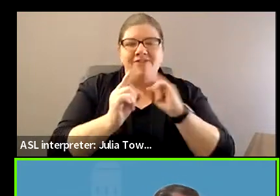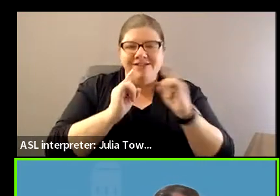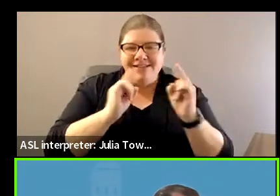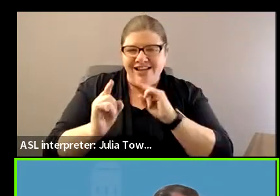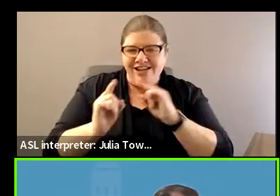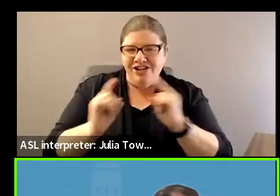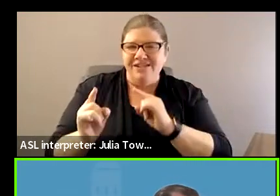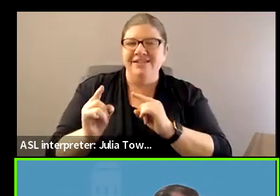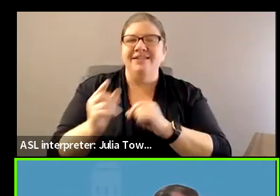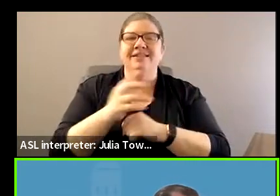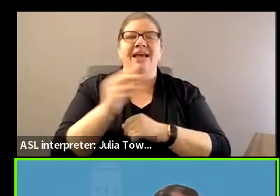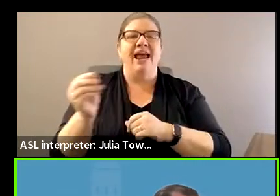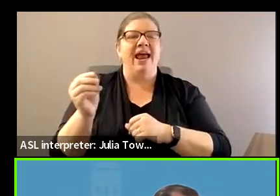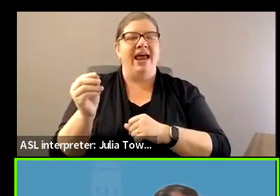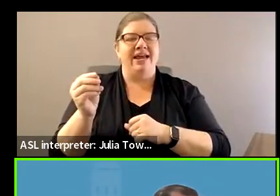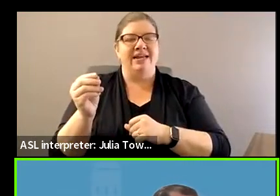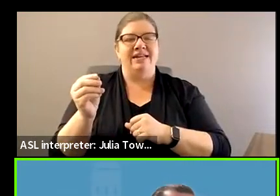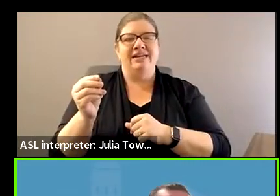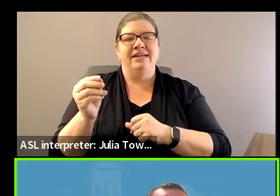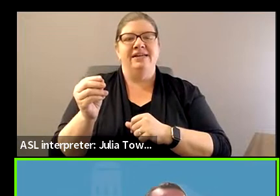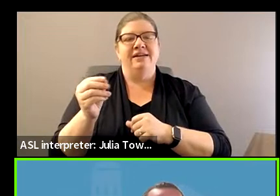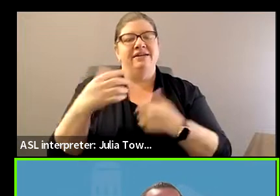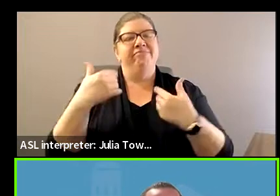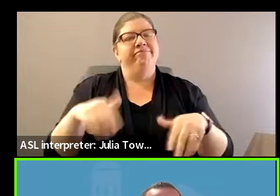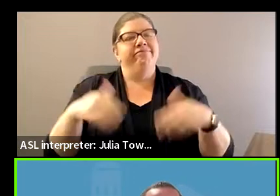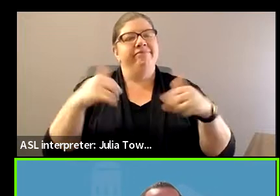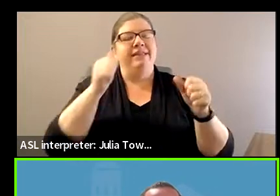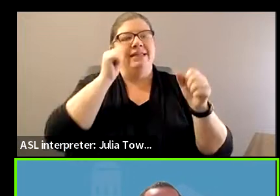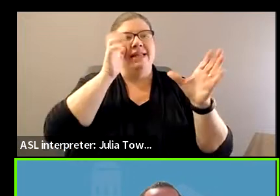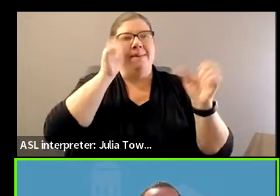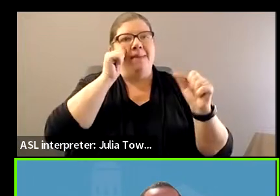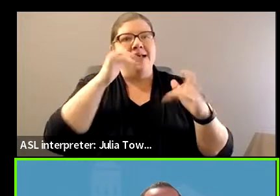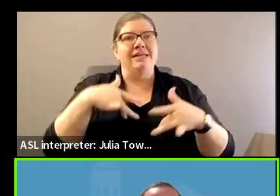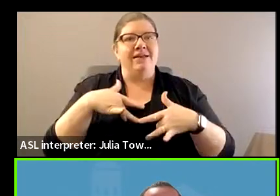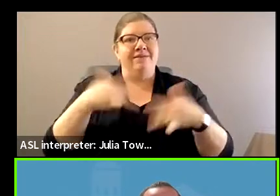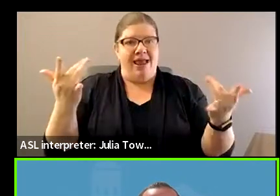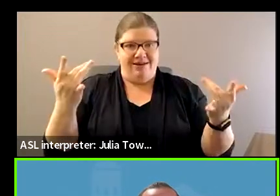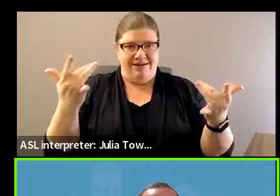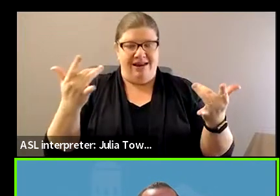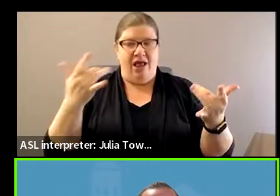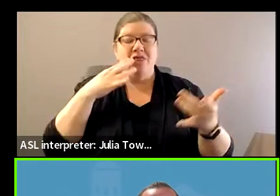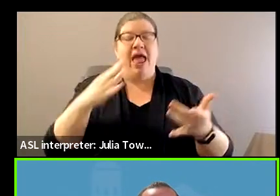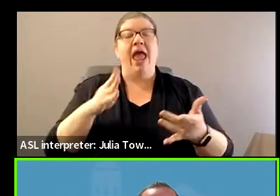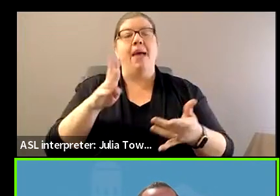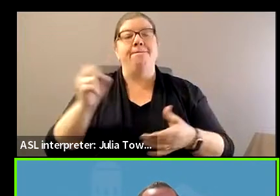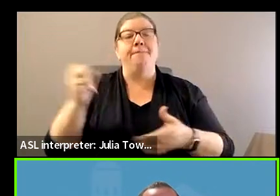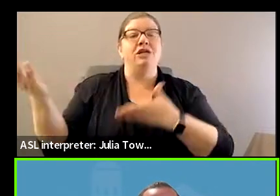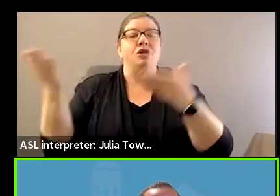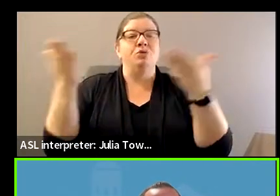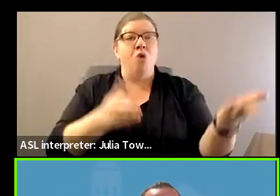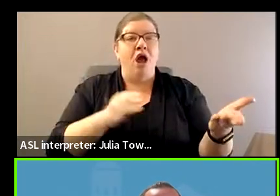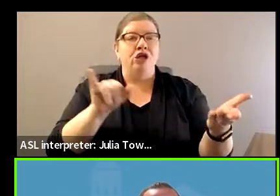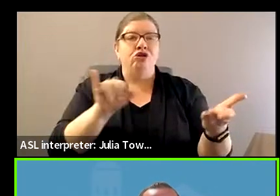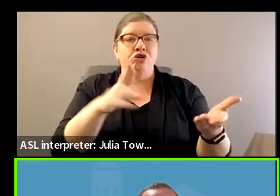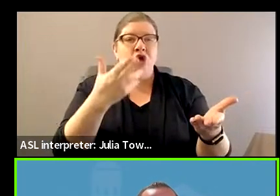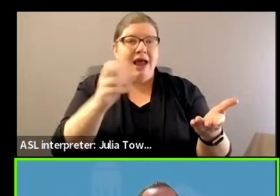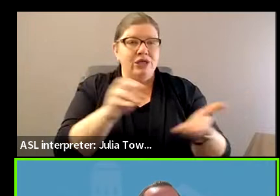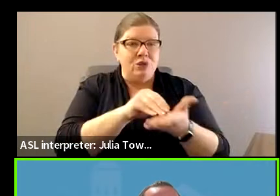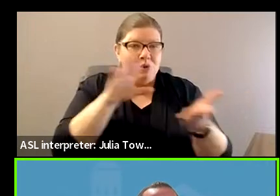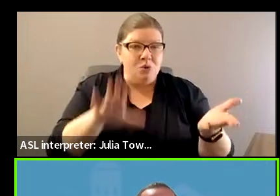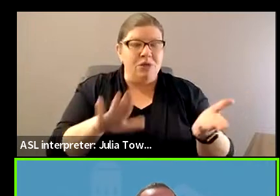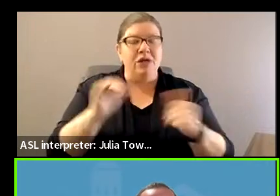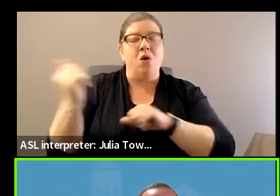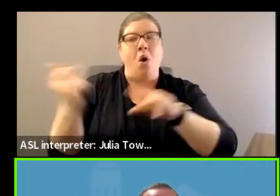conversations, and it was just an amazing event. They bussed in junior high students and all of the Black Student